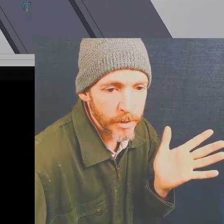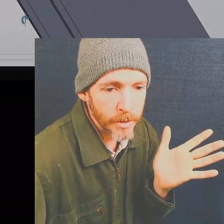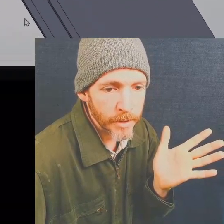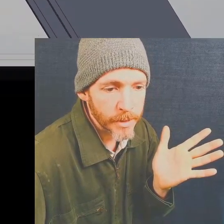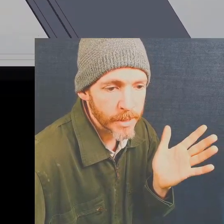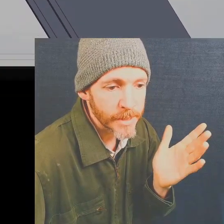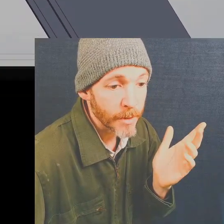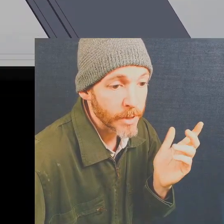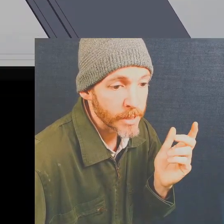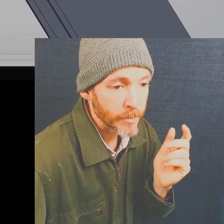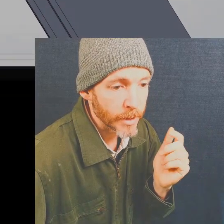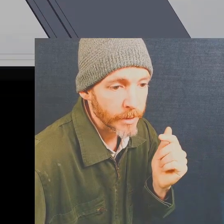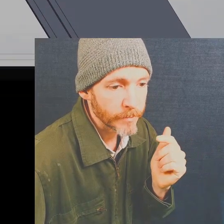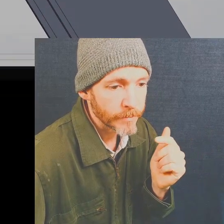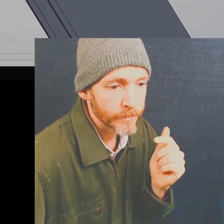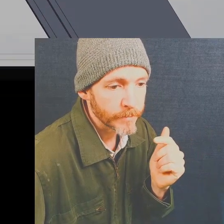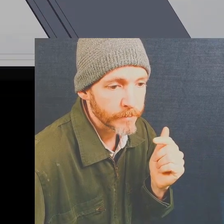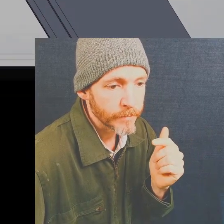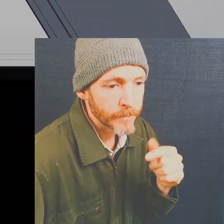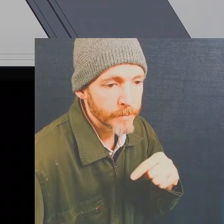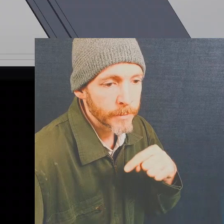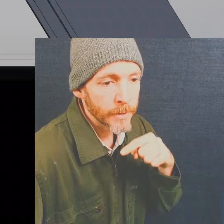piece, this sub-assembly.